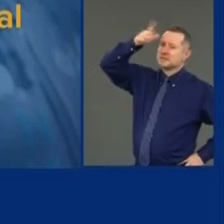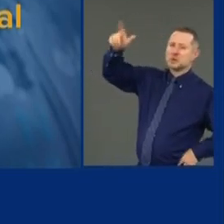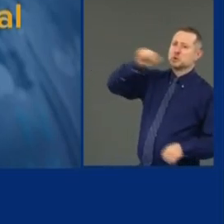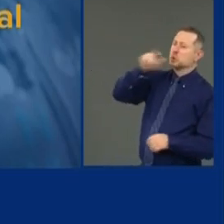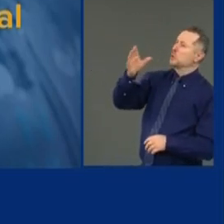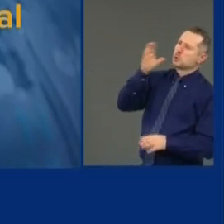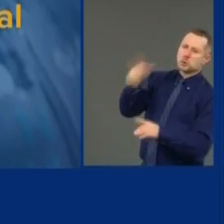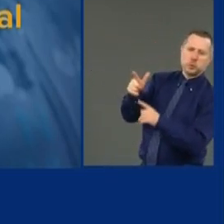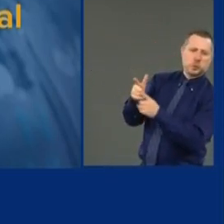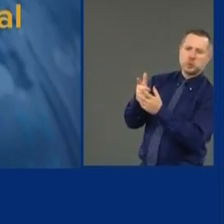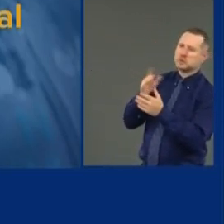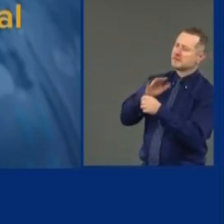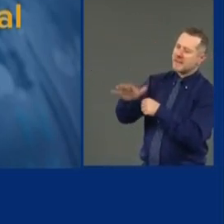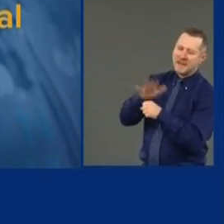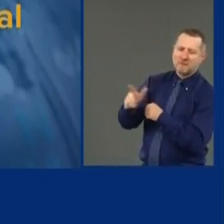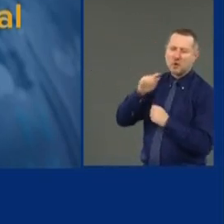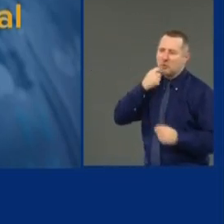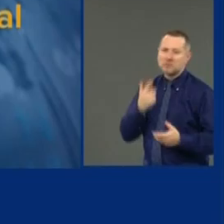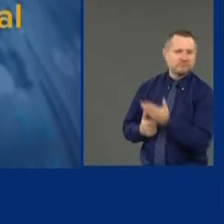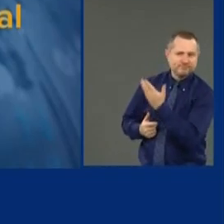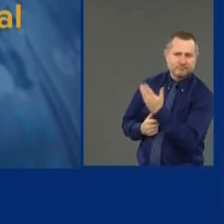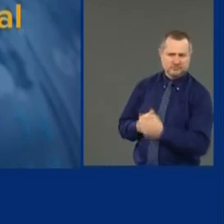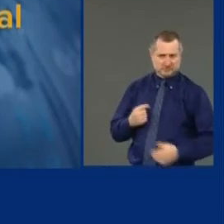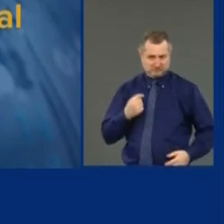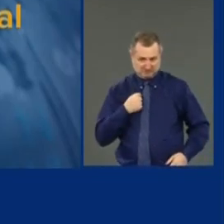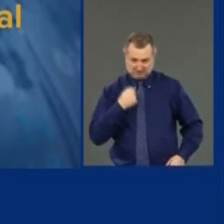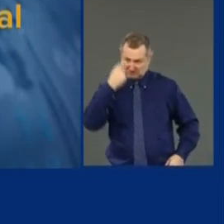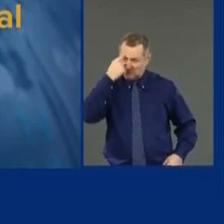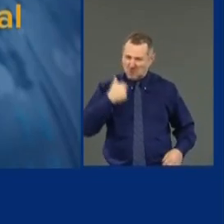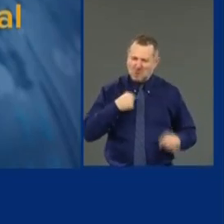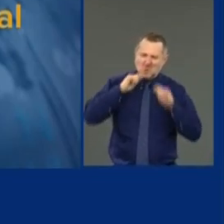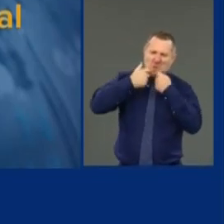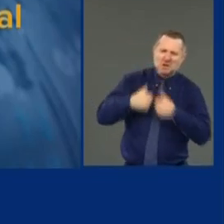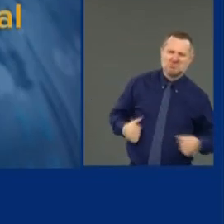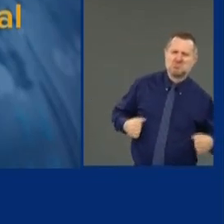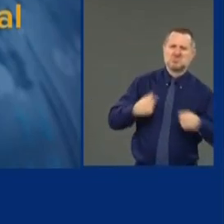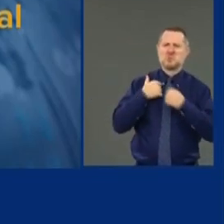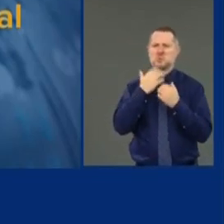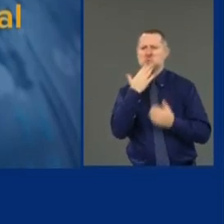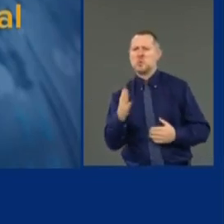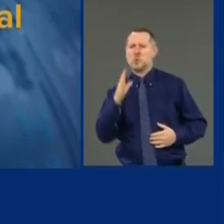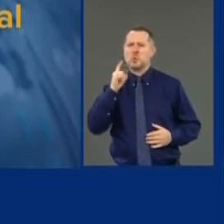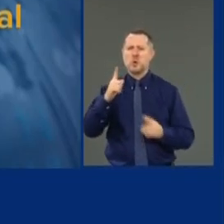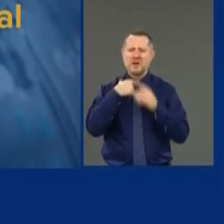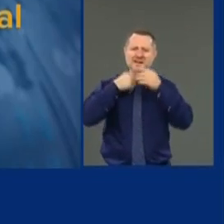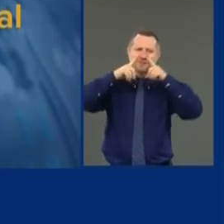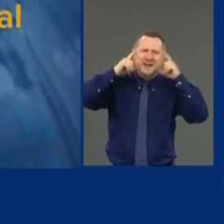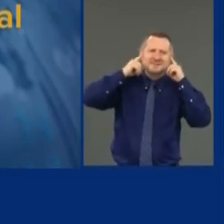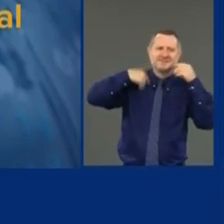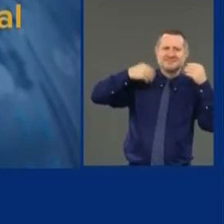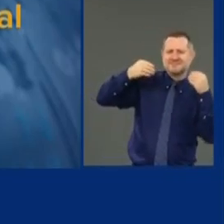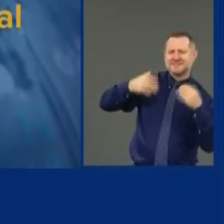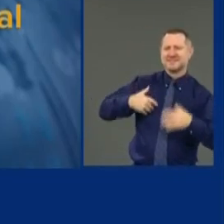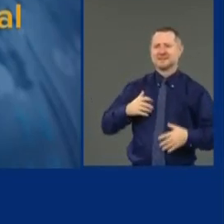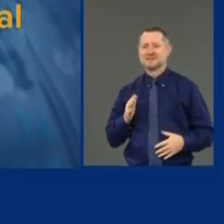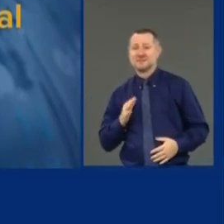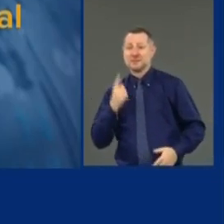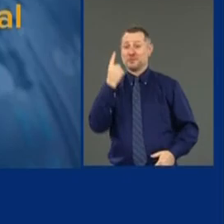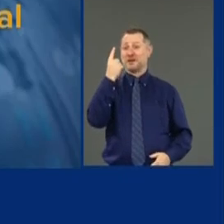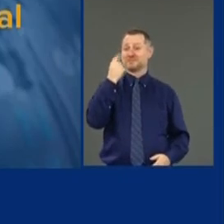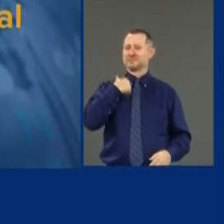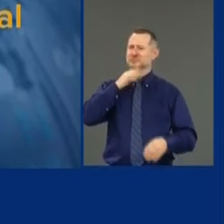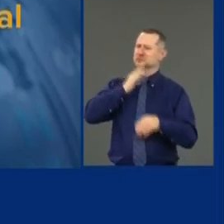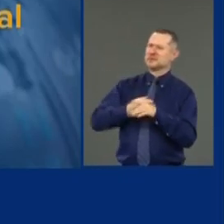I think I'm cool. Look, I'm wearing a cool mask. I don't have enough edge. One of them said, I don't have enough edge